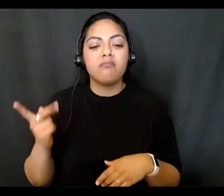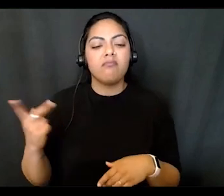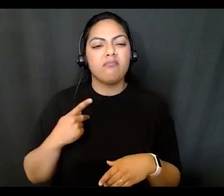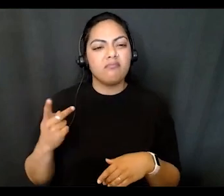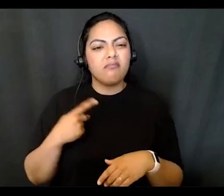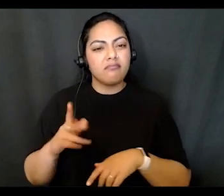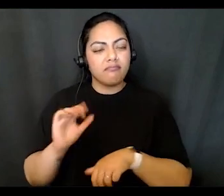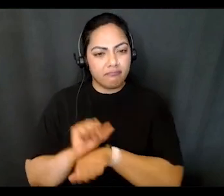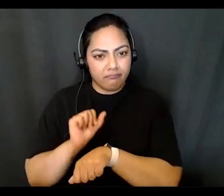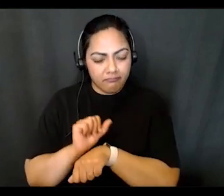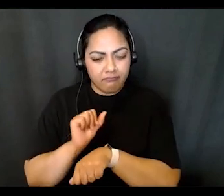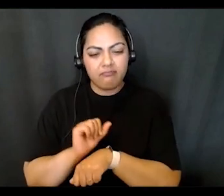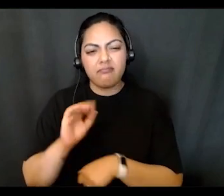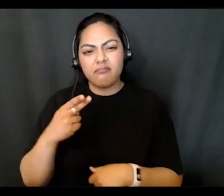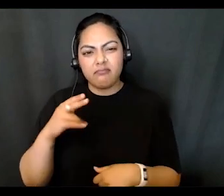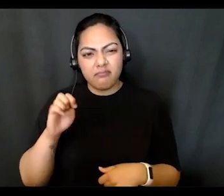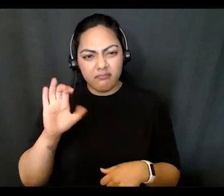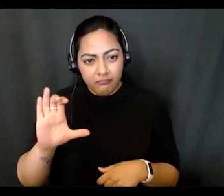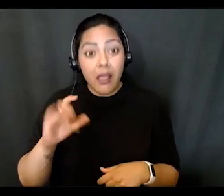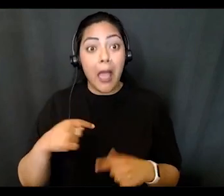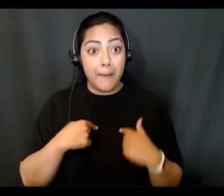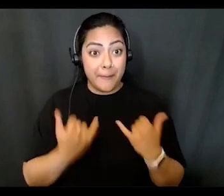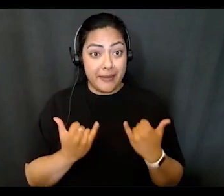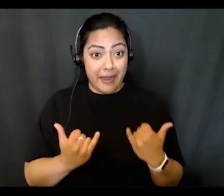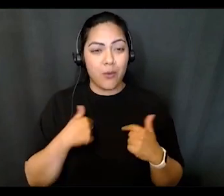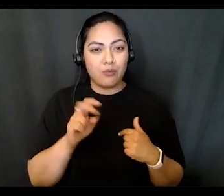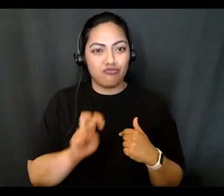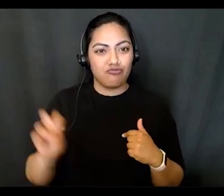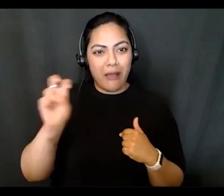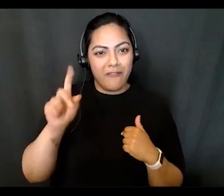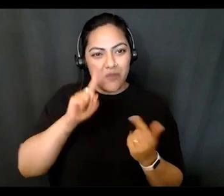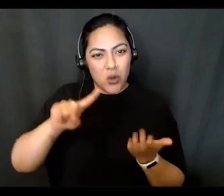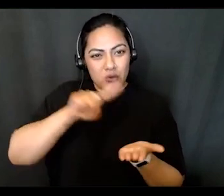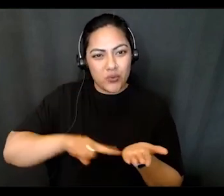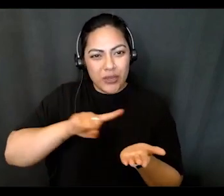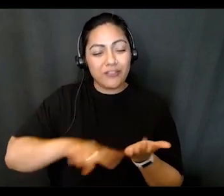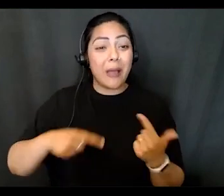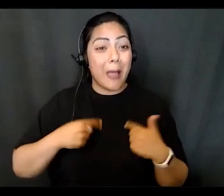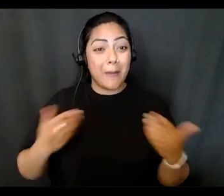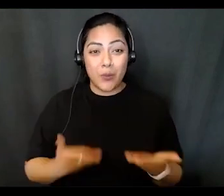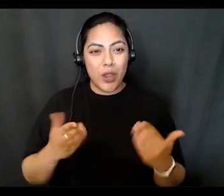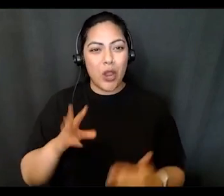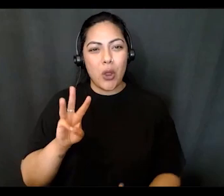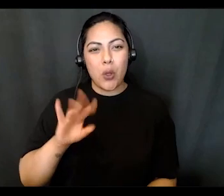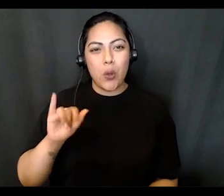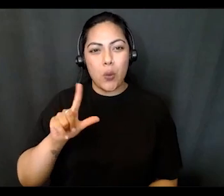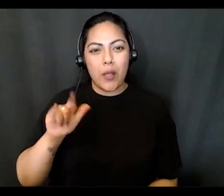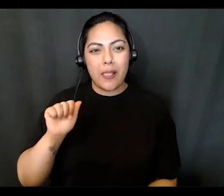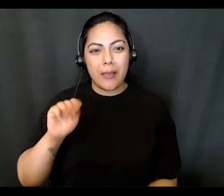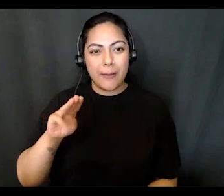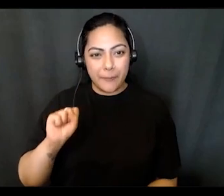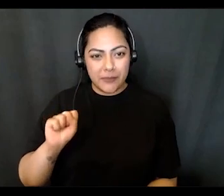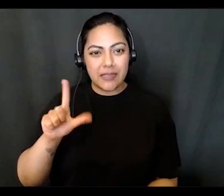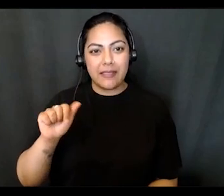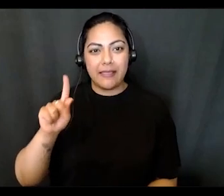work. I am traveling for a research project right now, so I am in Williams Lake on the territory of the